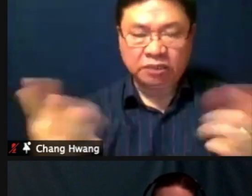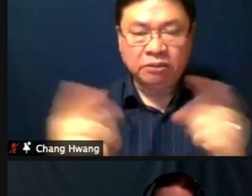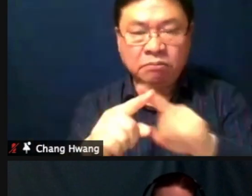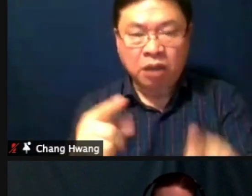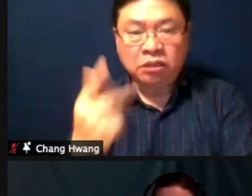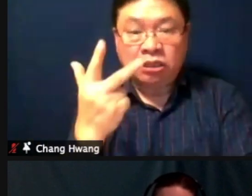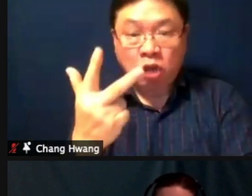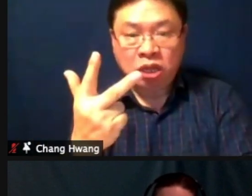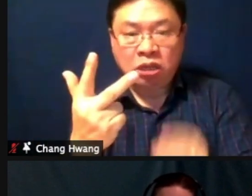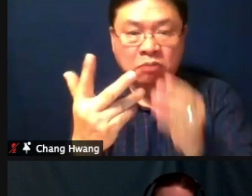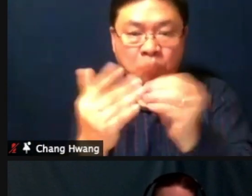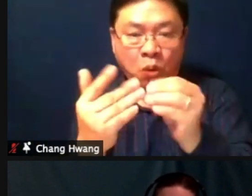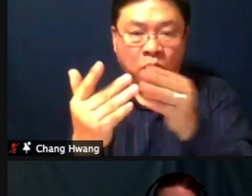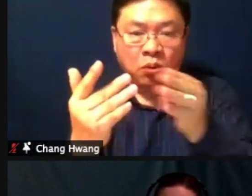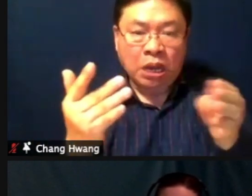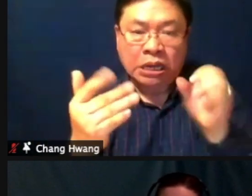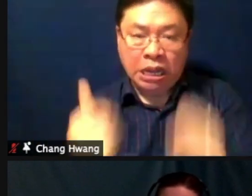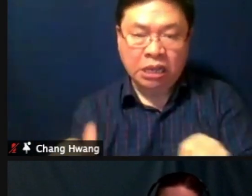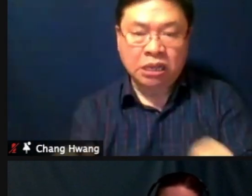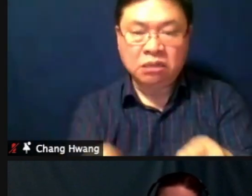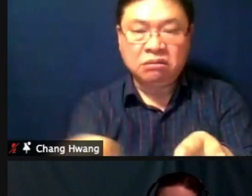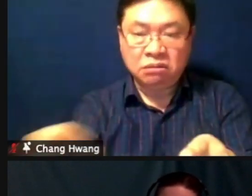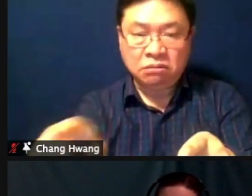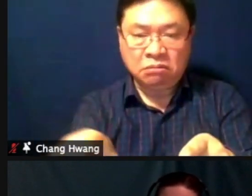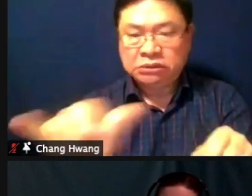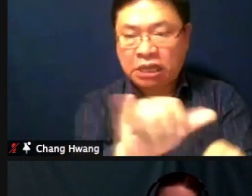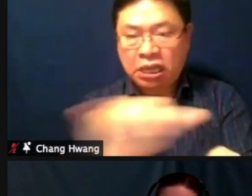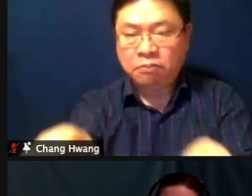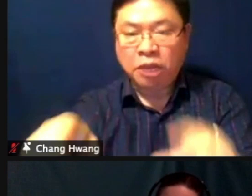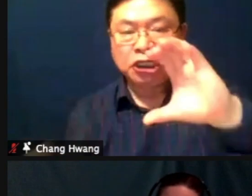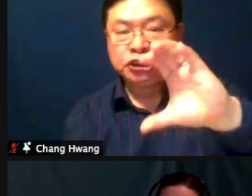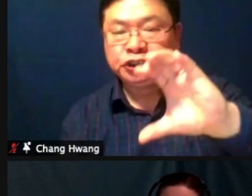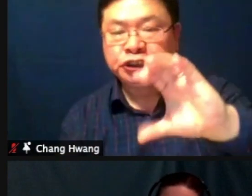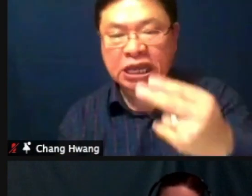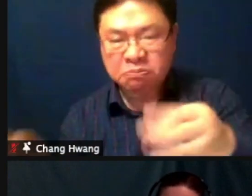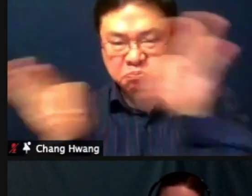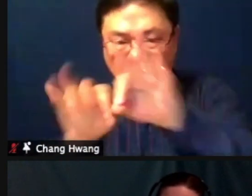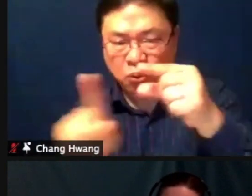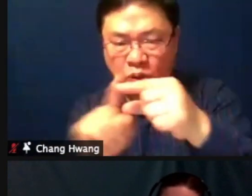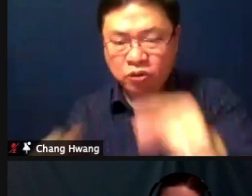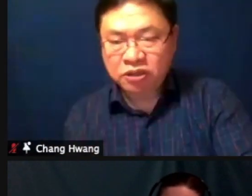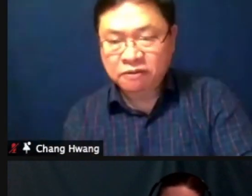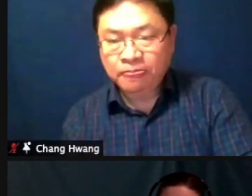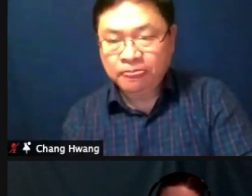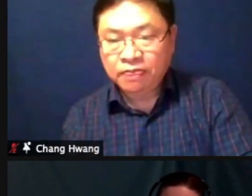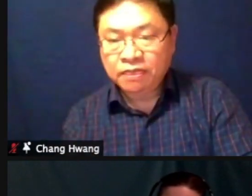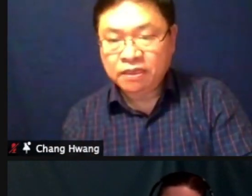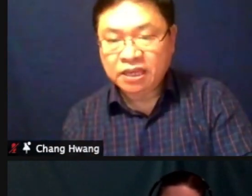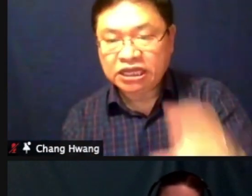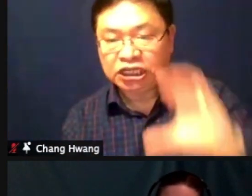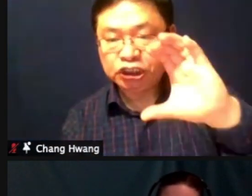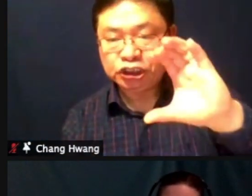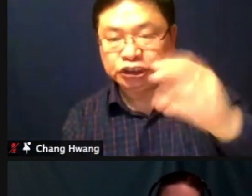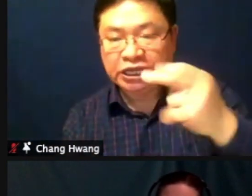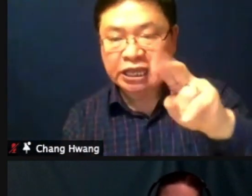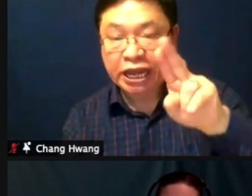S. However, it could have more. Just like the spoken language words may have more to them. Same for